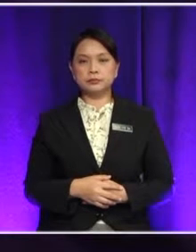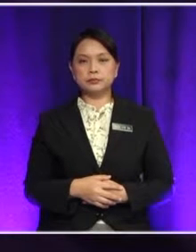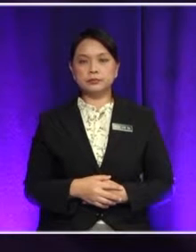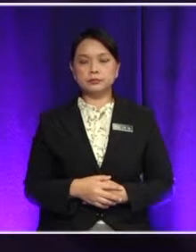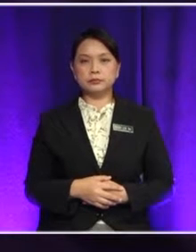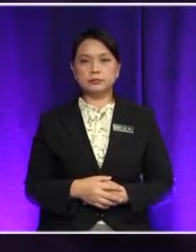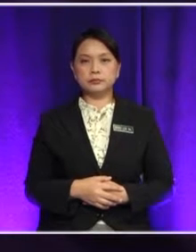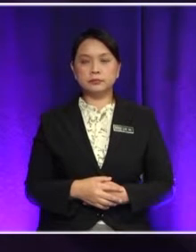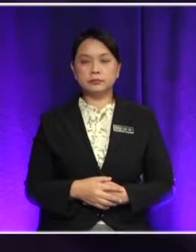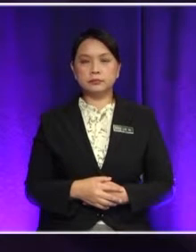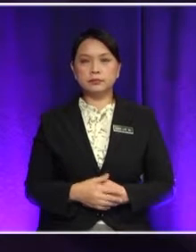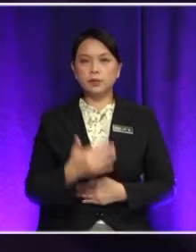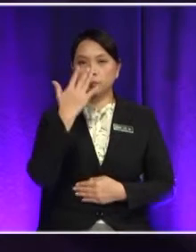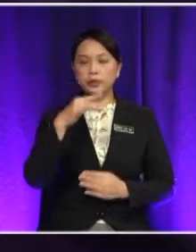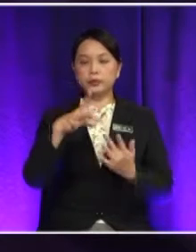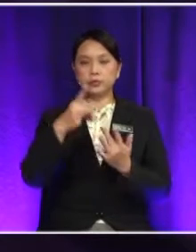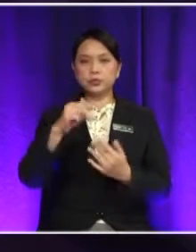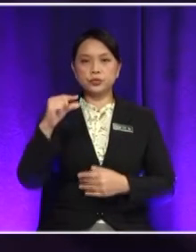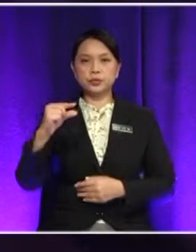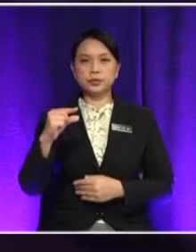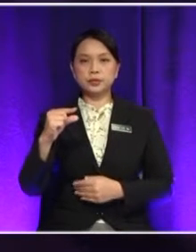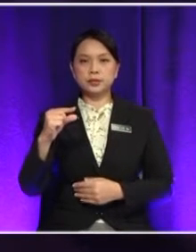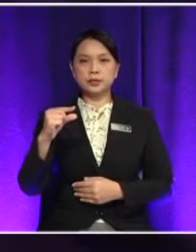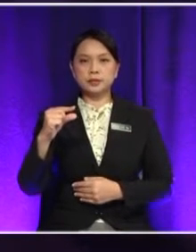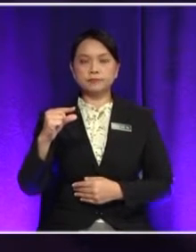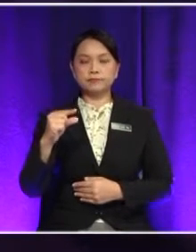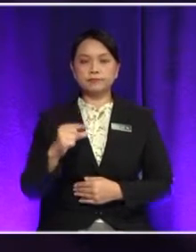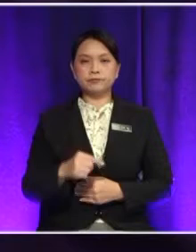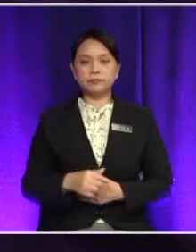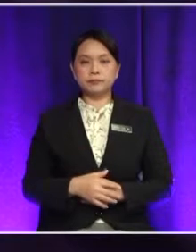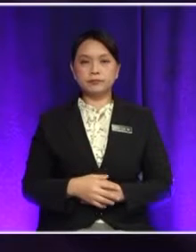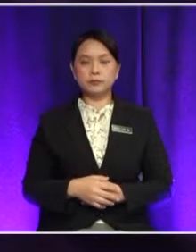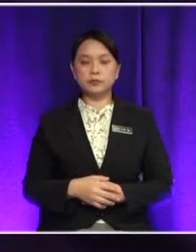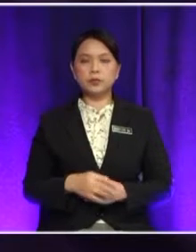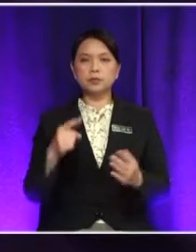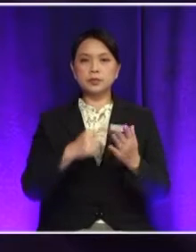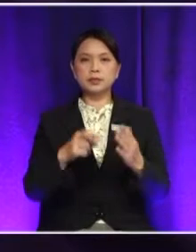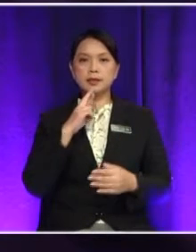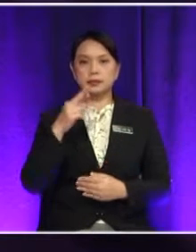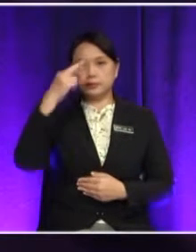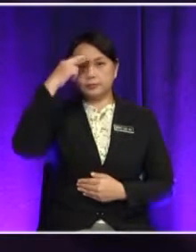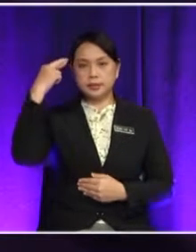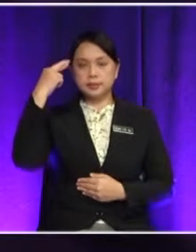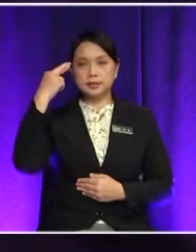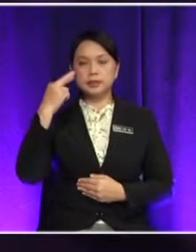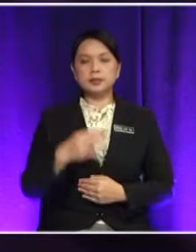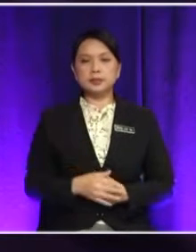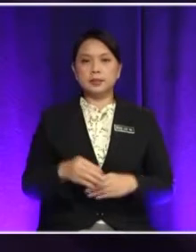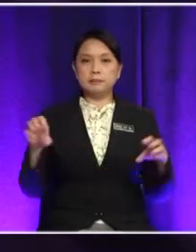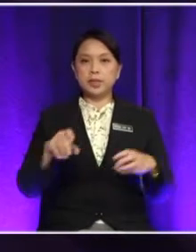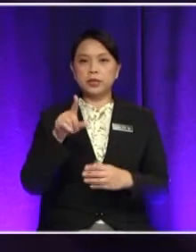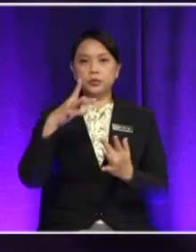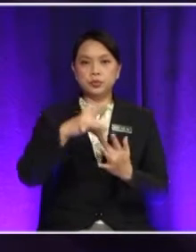Okay, so why did you choose G, Soleha? Any specific reason? What are the words in G that made you choose